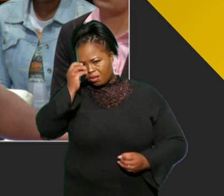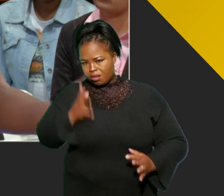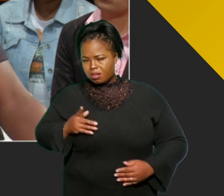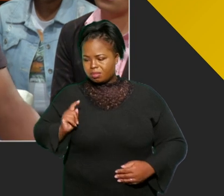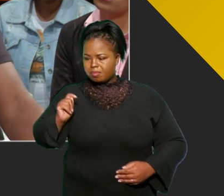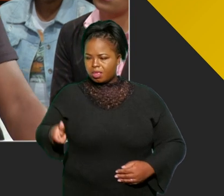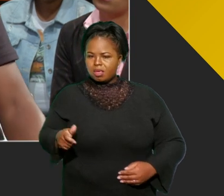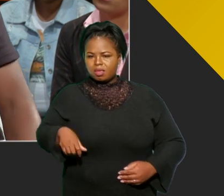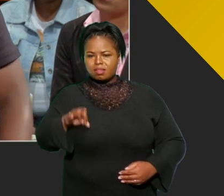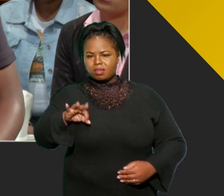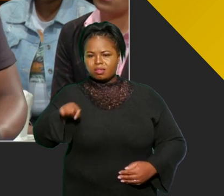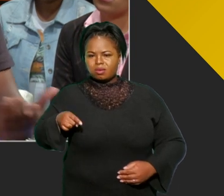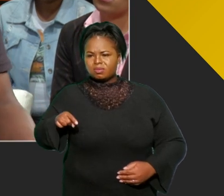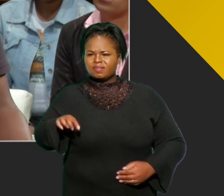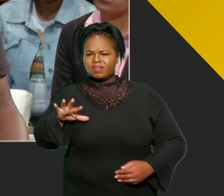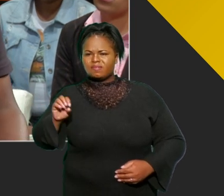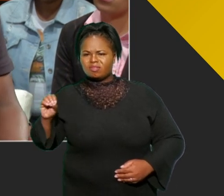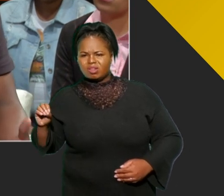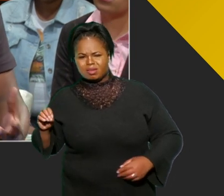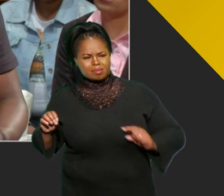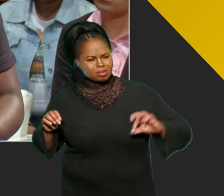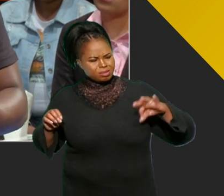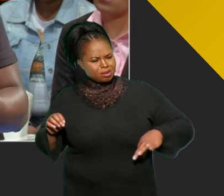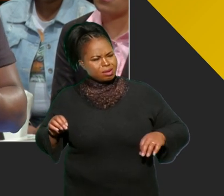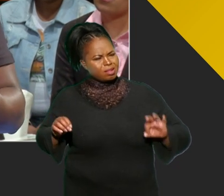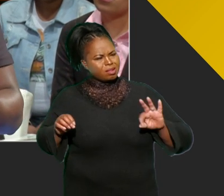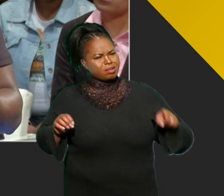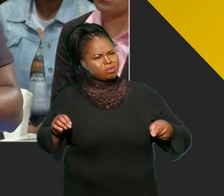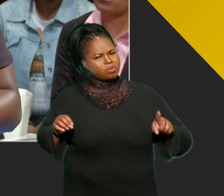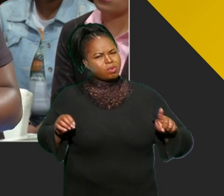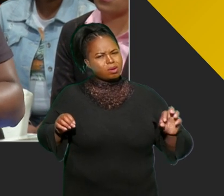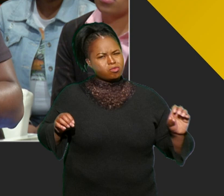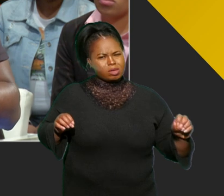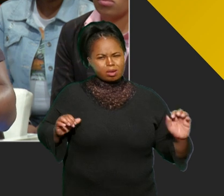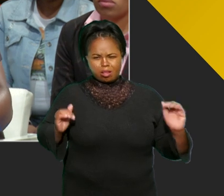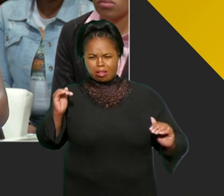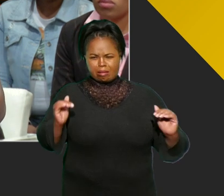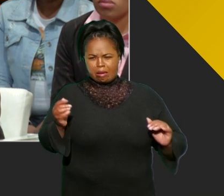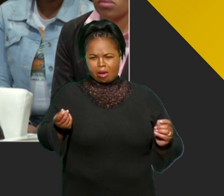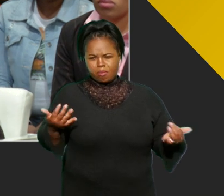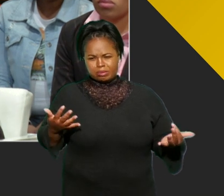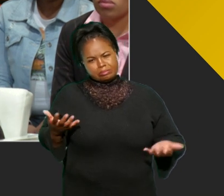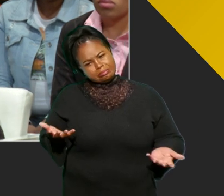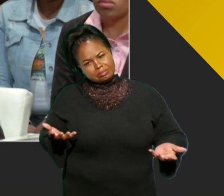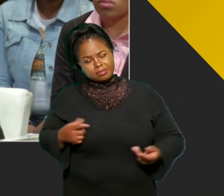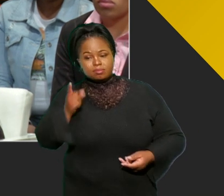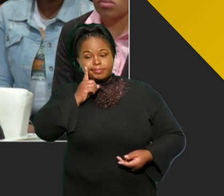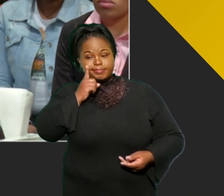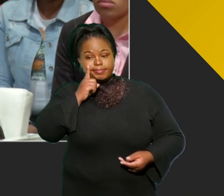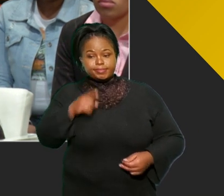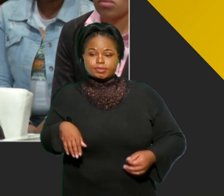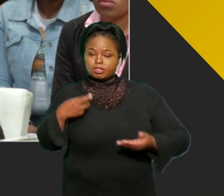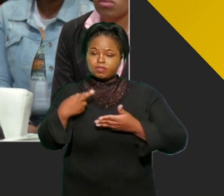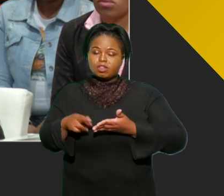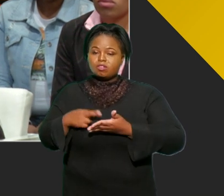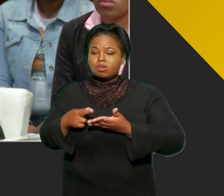bahola 3100 ukuthi usala namalini and maybe should we adjust umthetho lendlela ubekwe ngakhona ukuthi usize ukuthi lo muntu